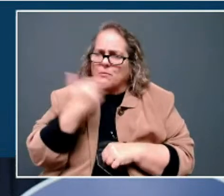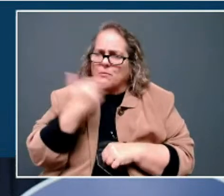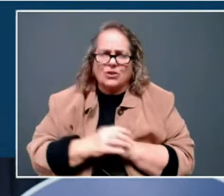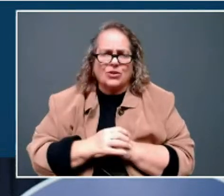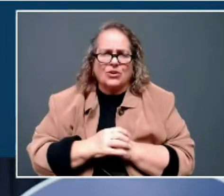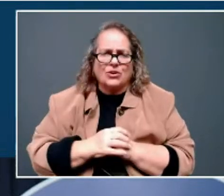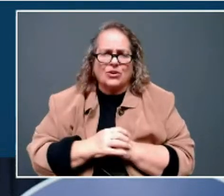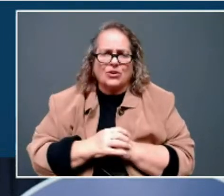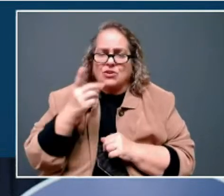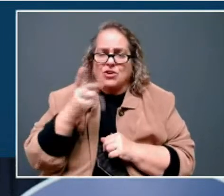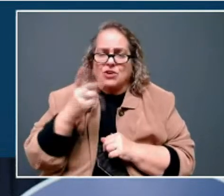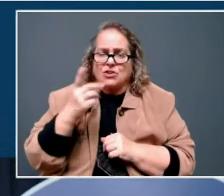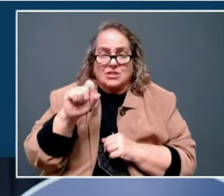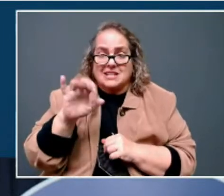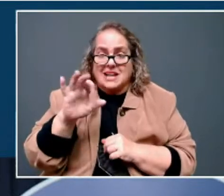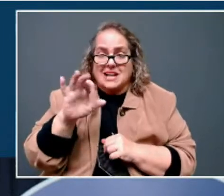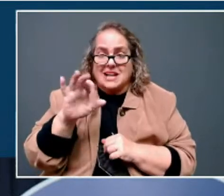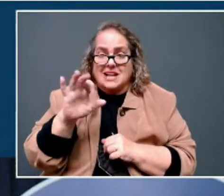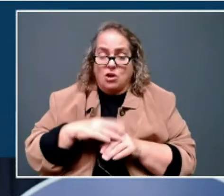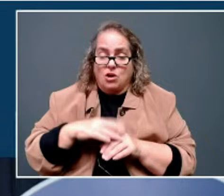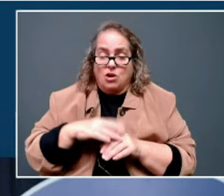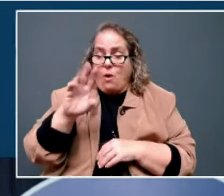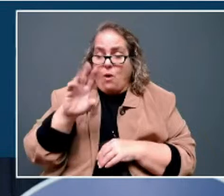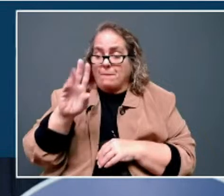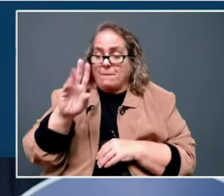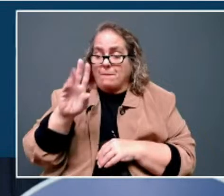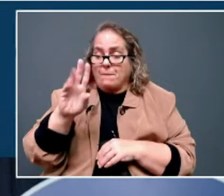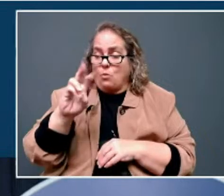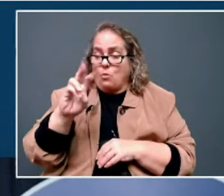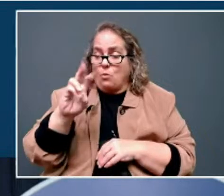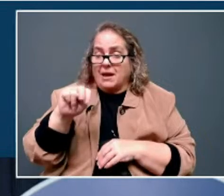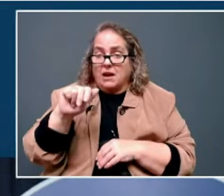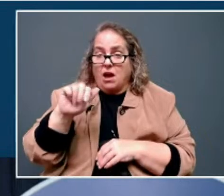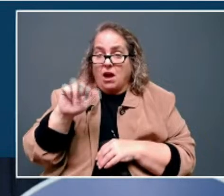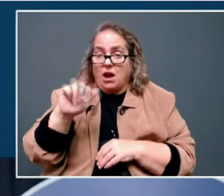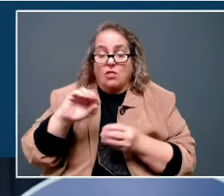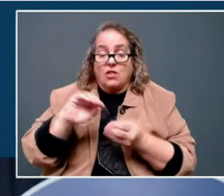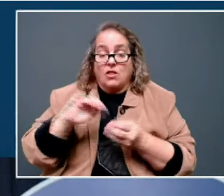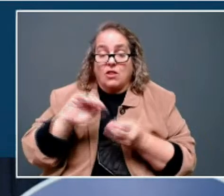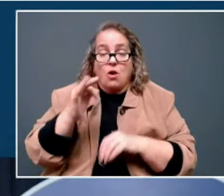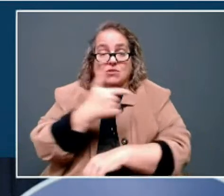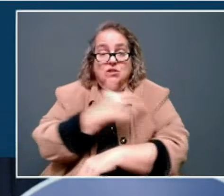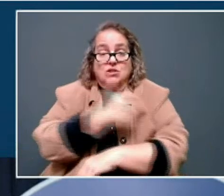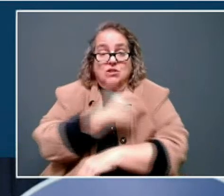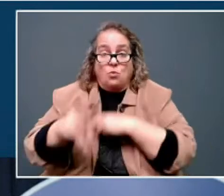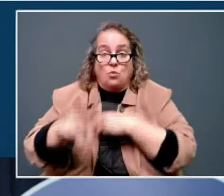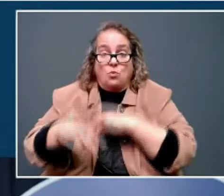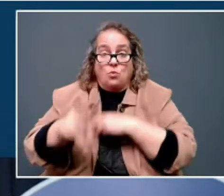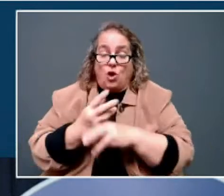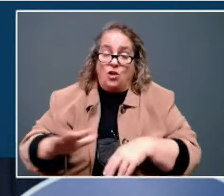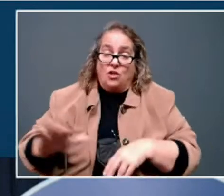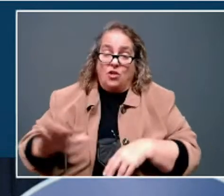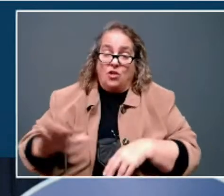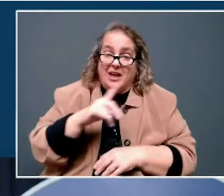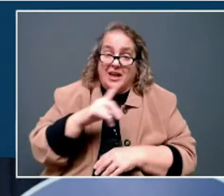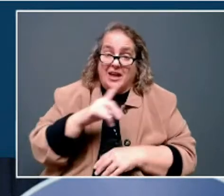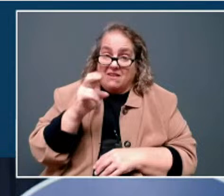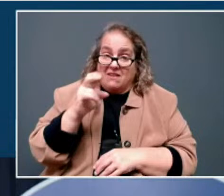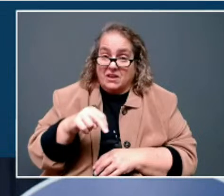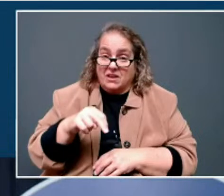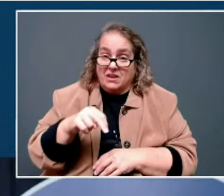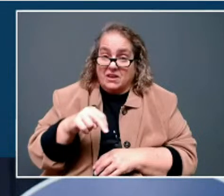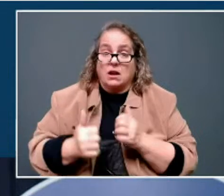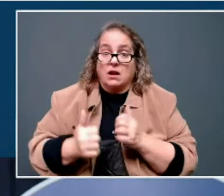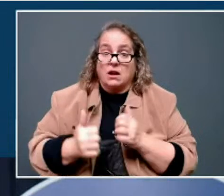today talked about the number of doses worldwide that have been given under the highest level of scrutiny from